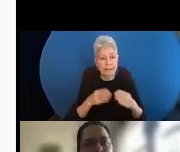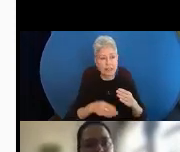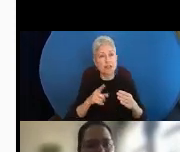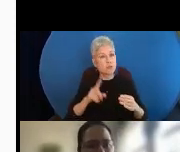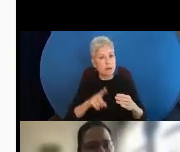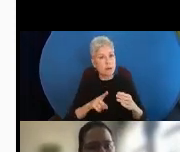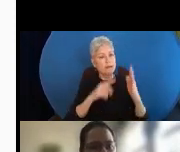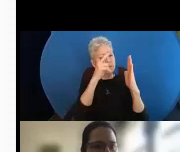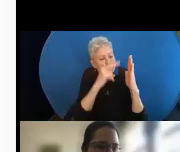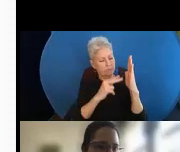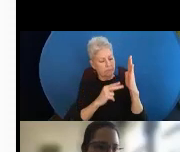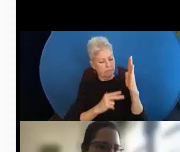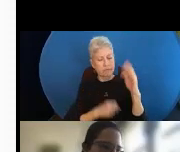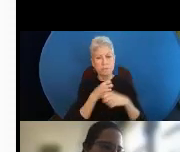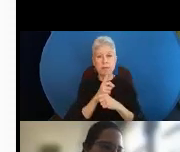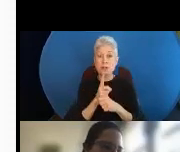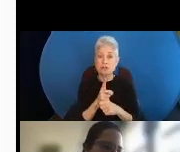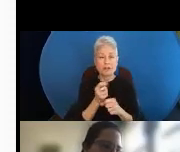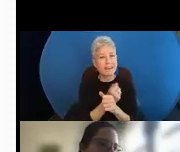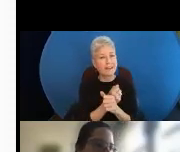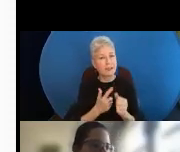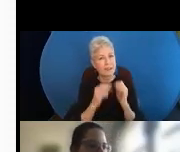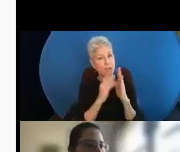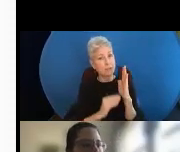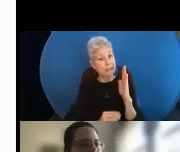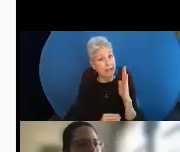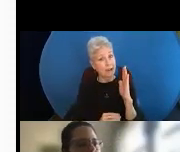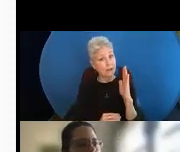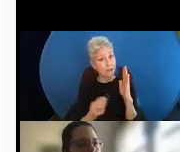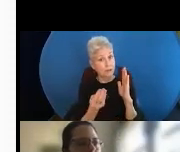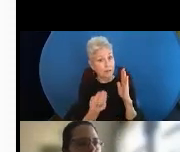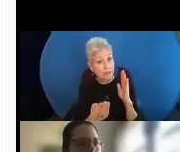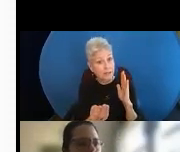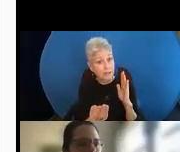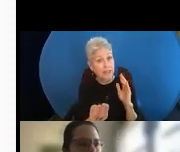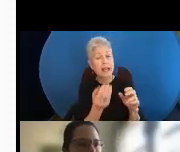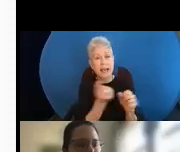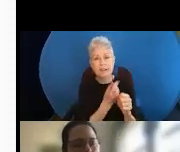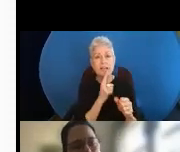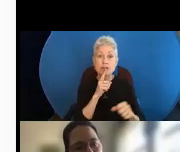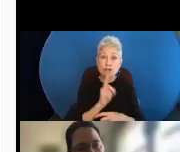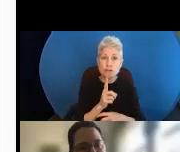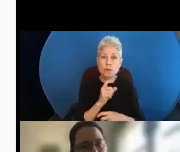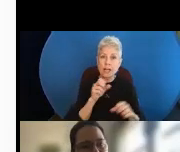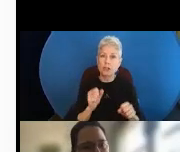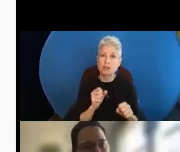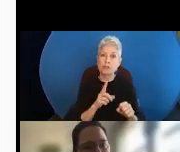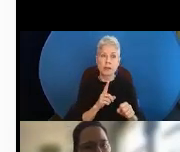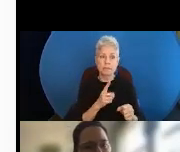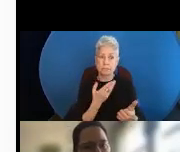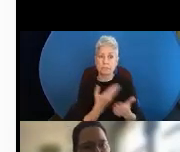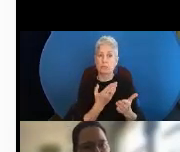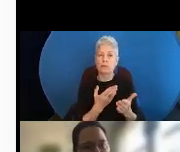that everything that you've submitted here, all the information provided in this application is true and verifiable to the best of your